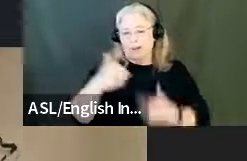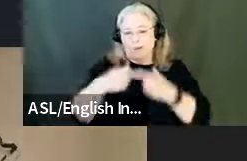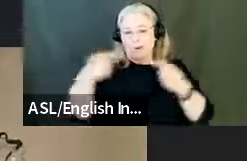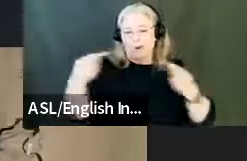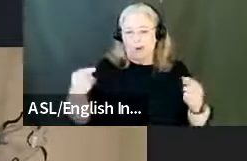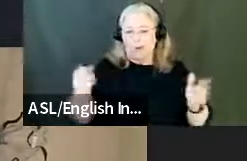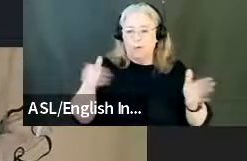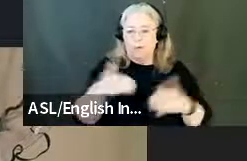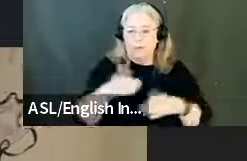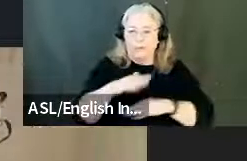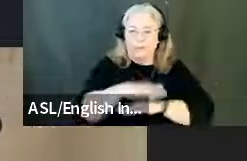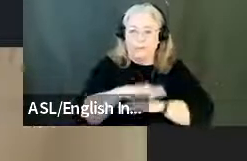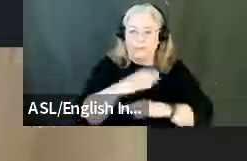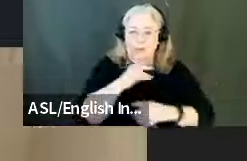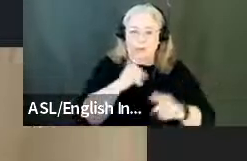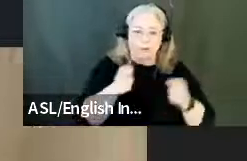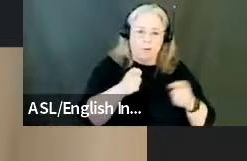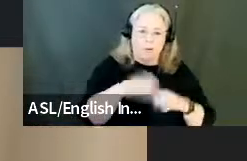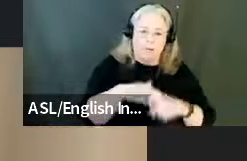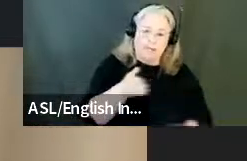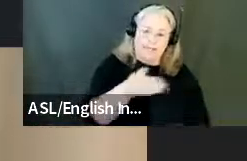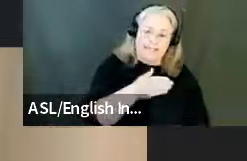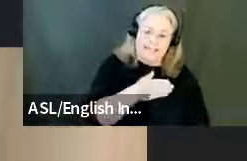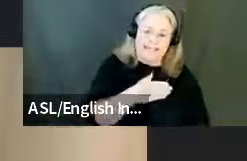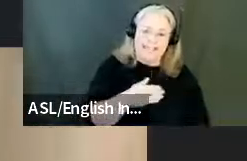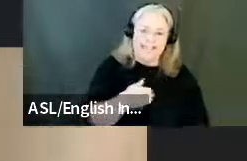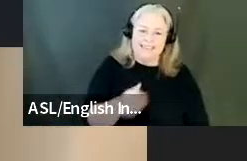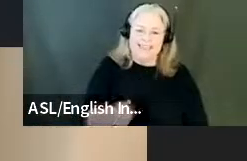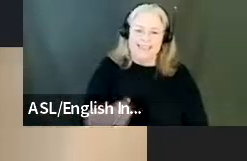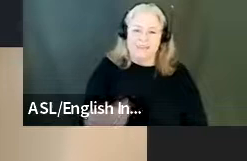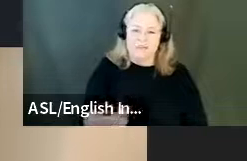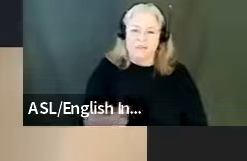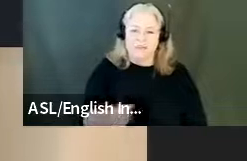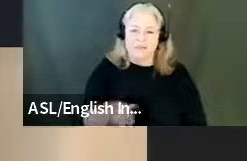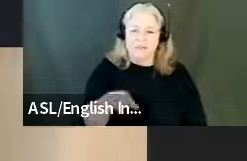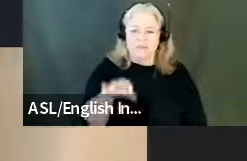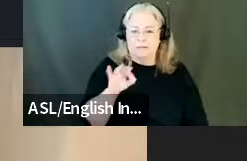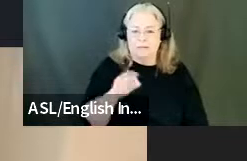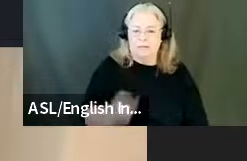controlling it on this side with the picking different.